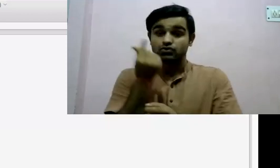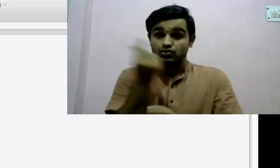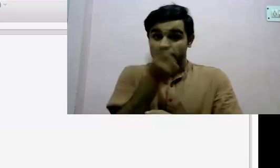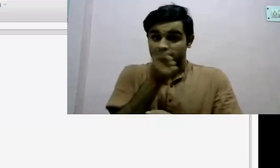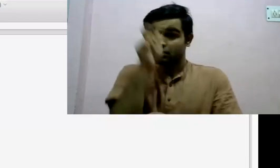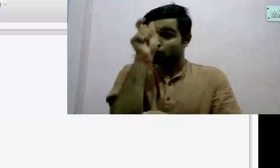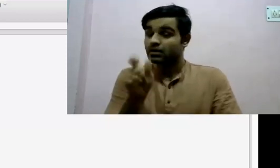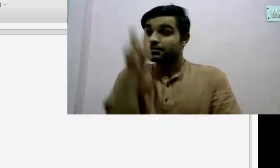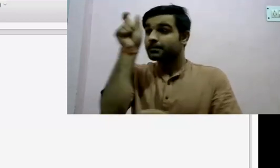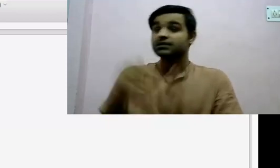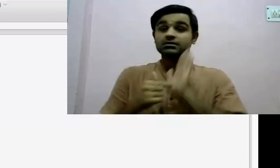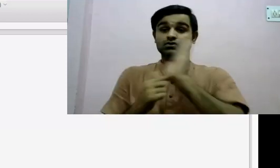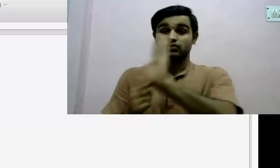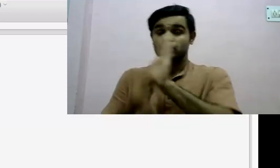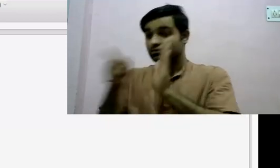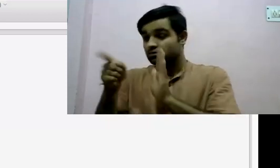the person the video and